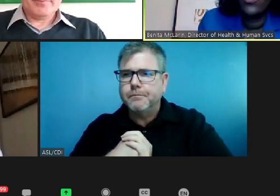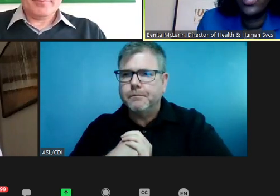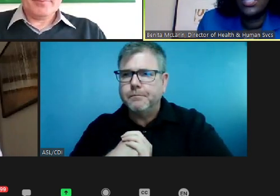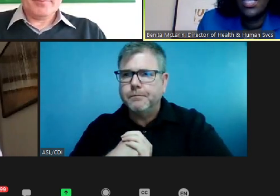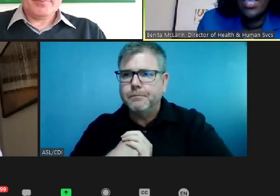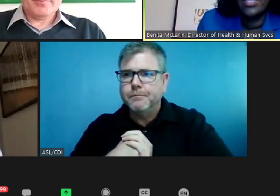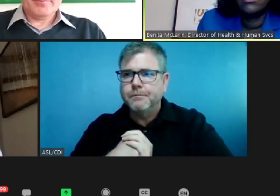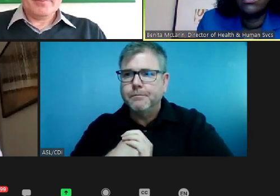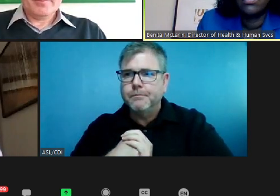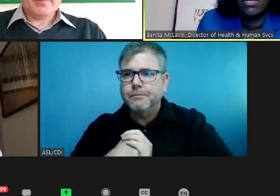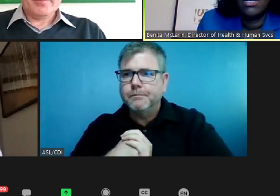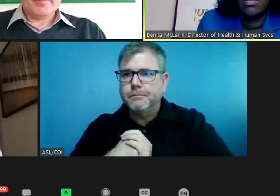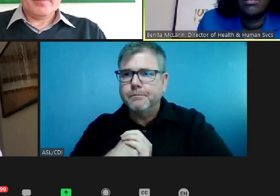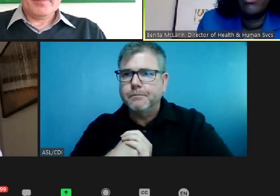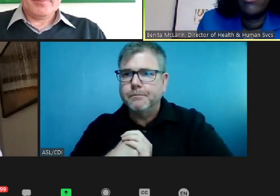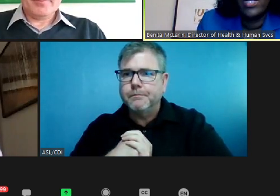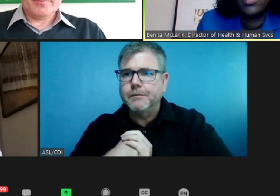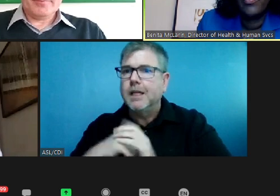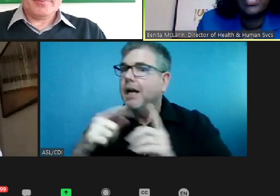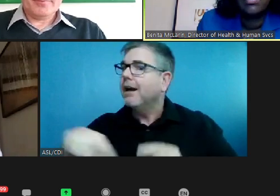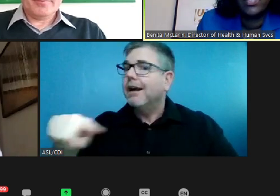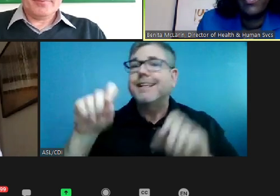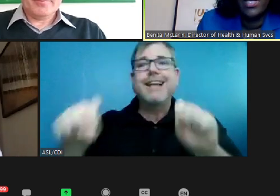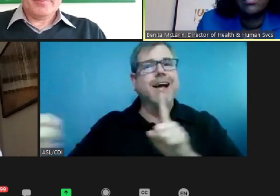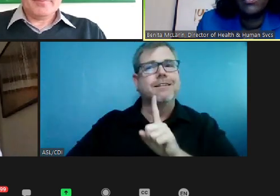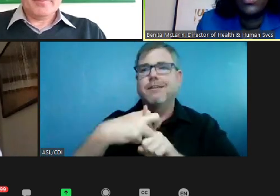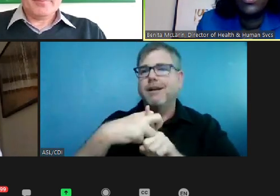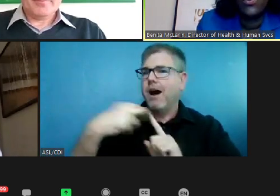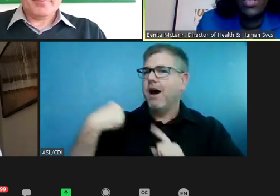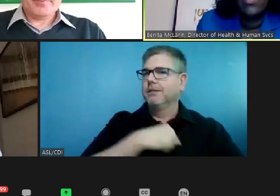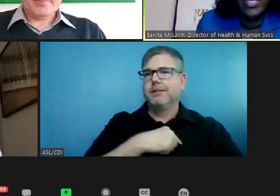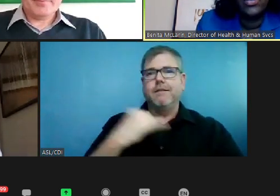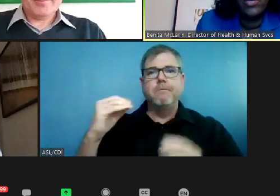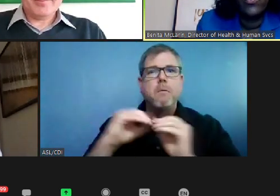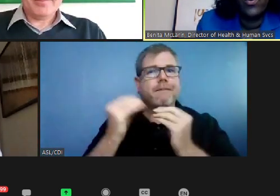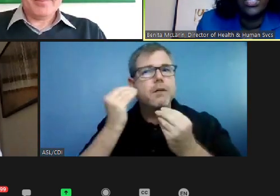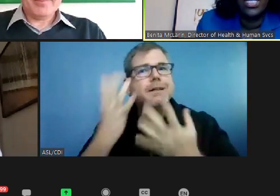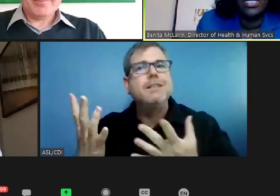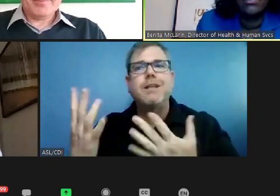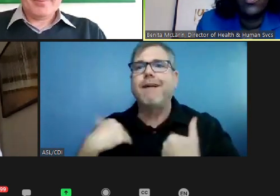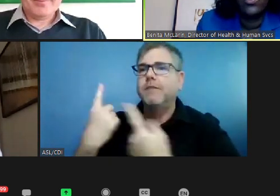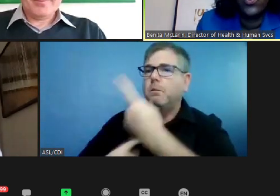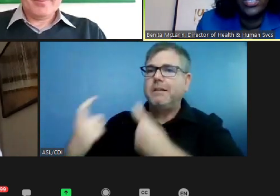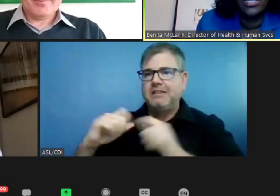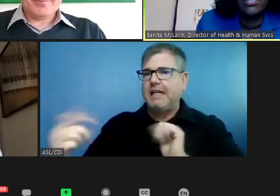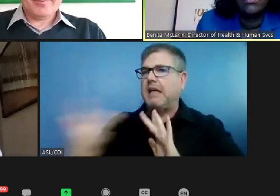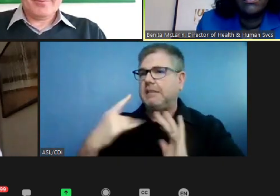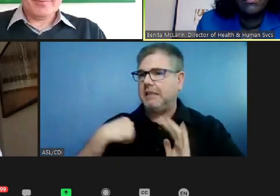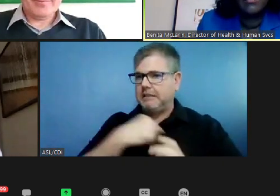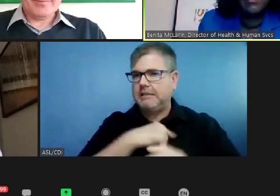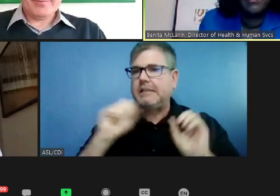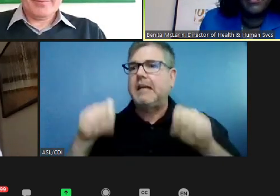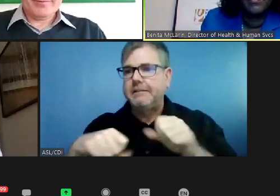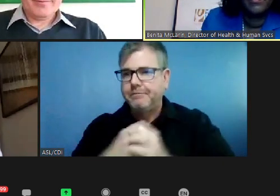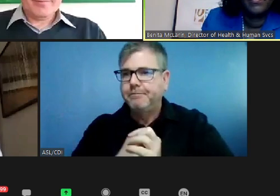and healthy and to provide you the best living possible. So thank you everyone again for joining